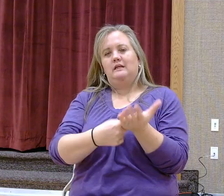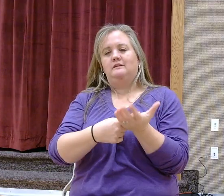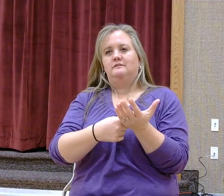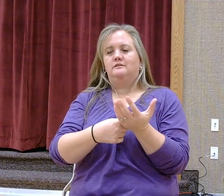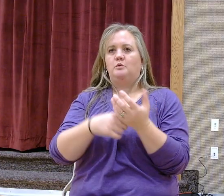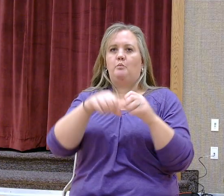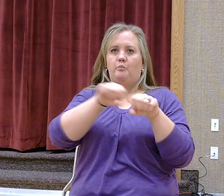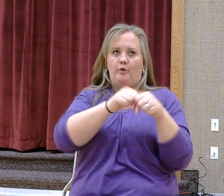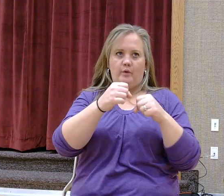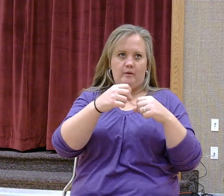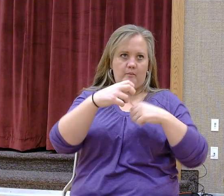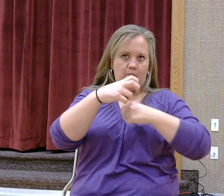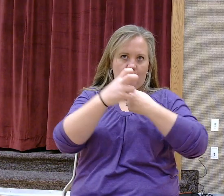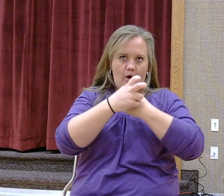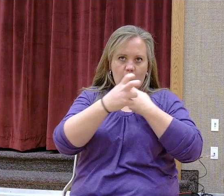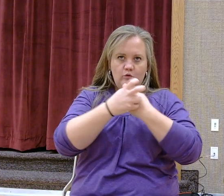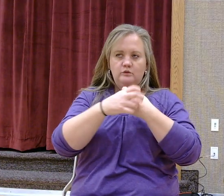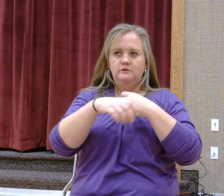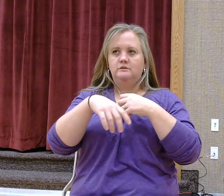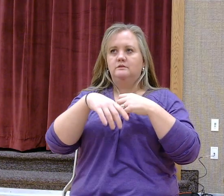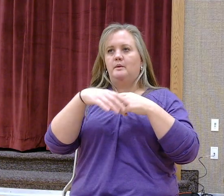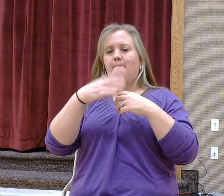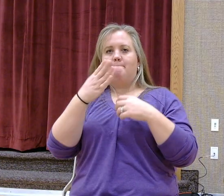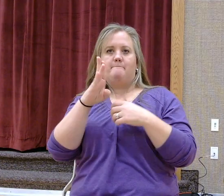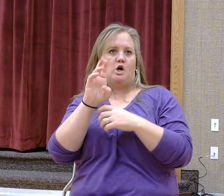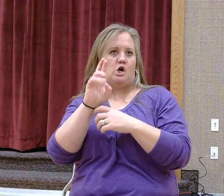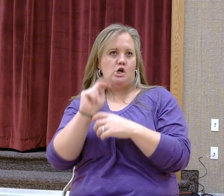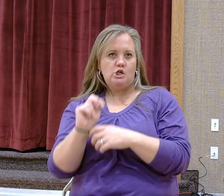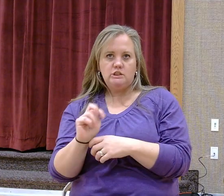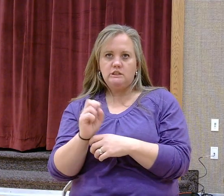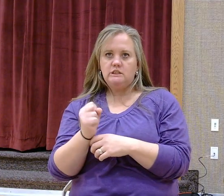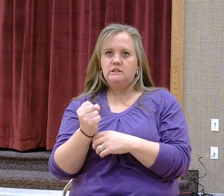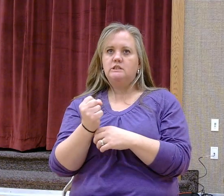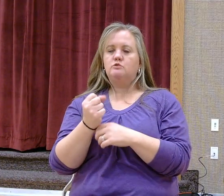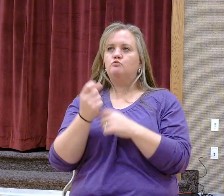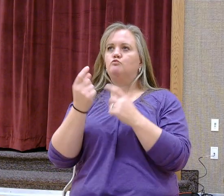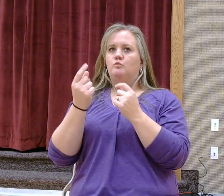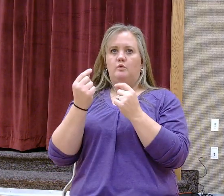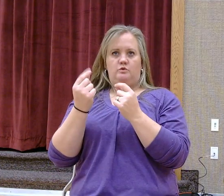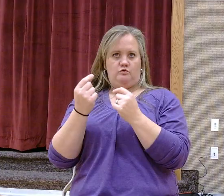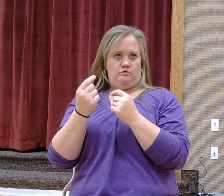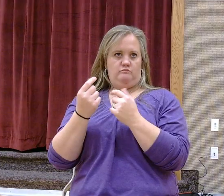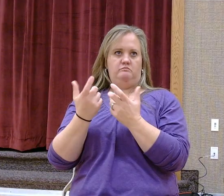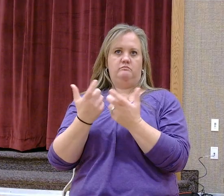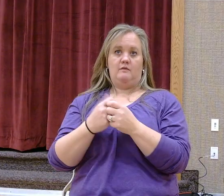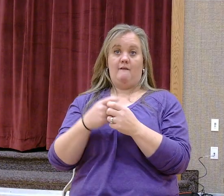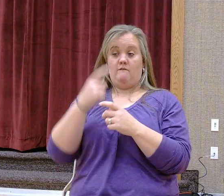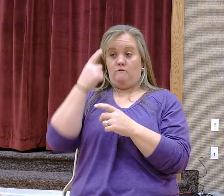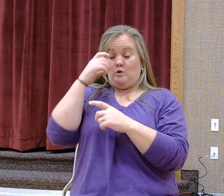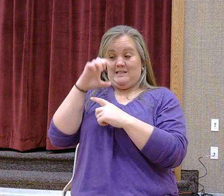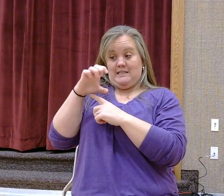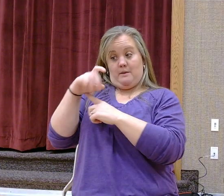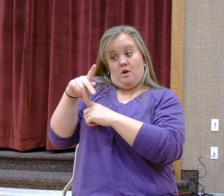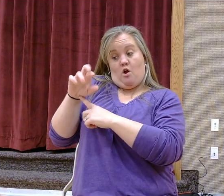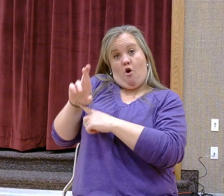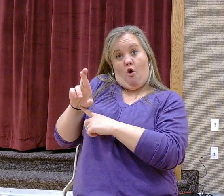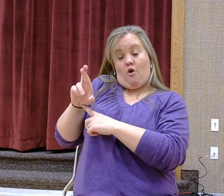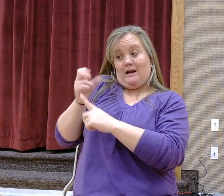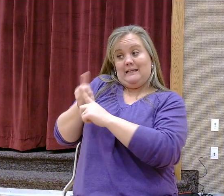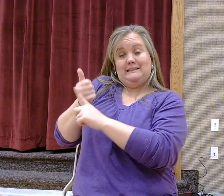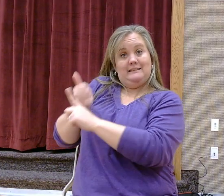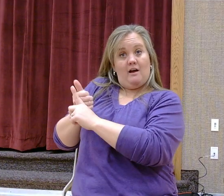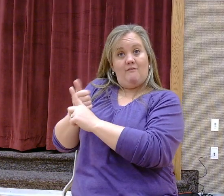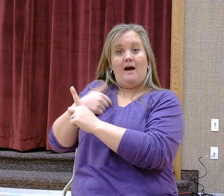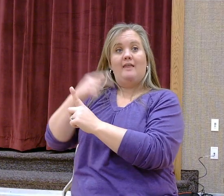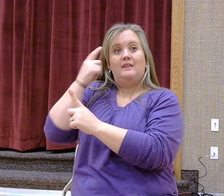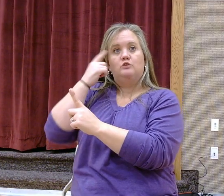burns, we'll talk about all different stuff as well and how to treat that. As far as CPR goes, I think it's